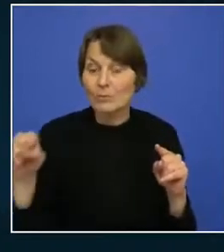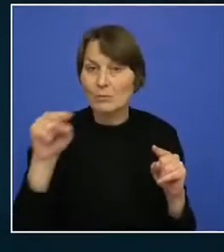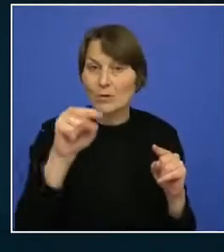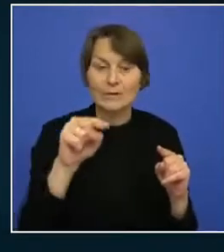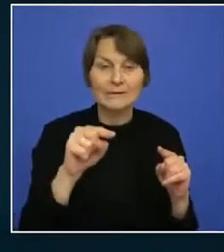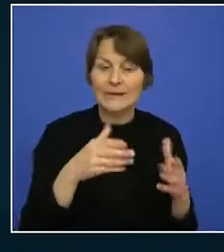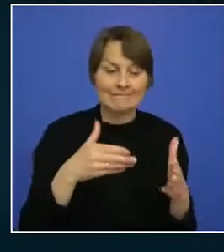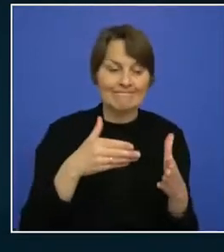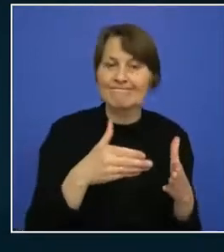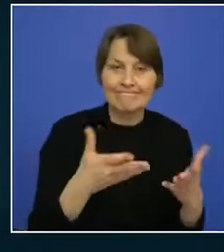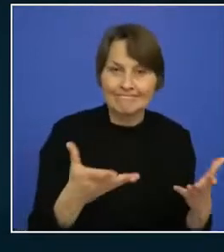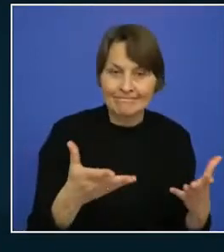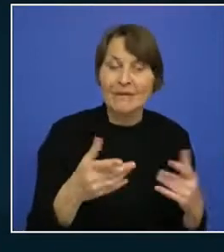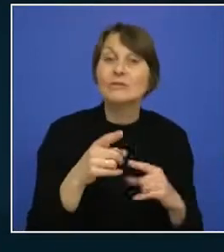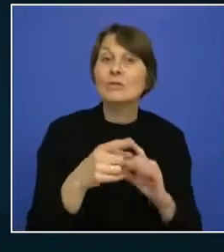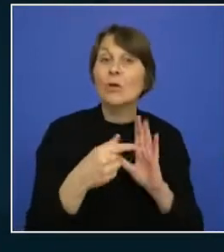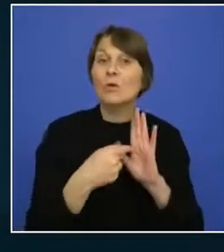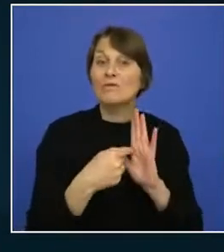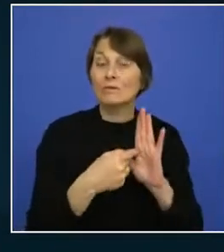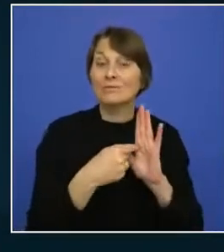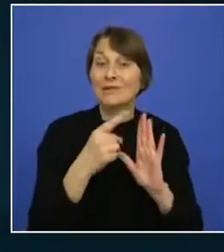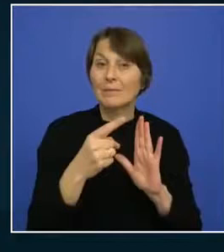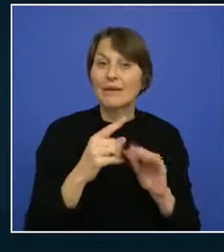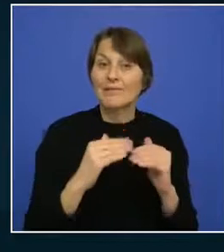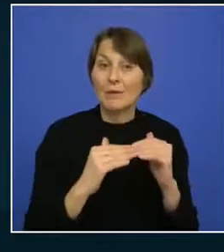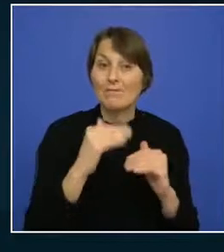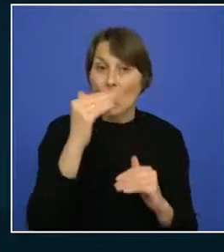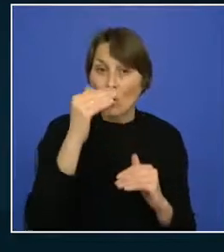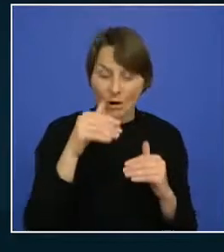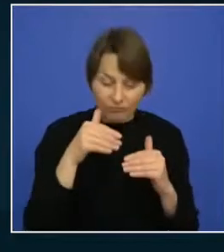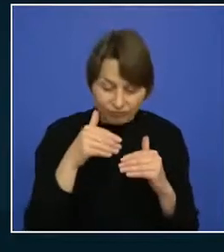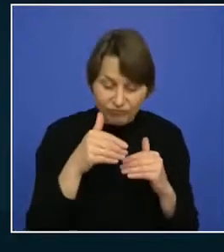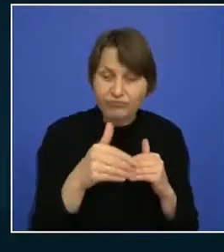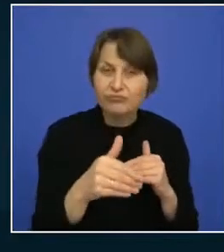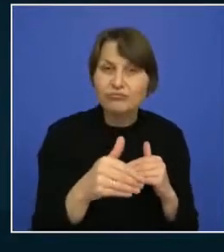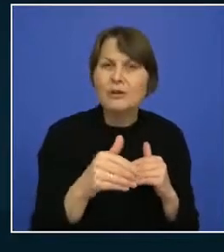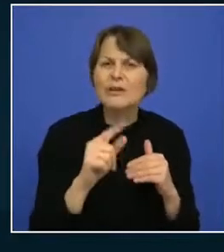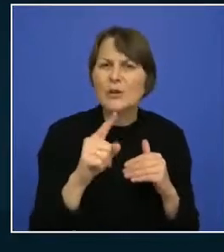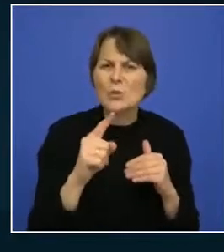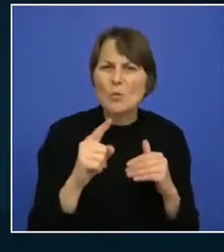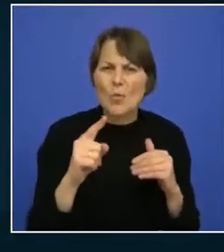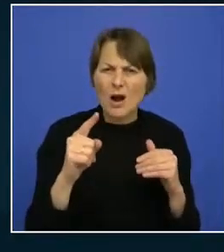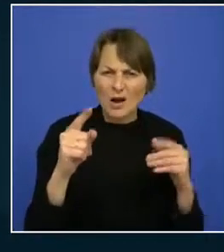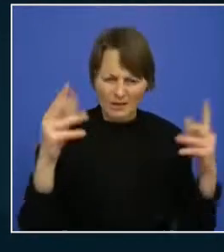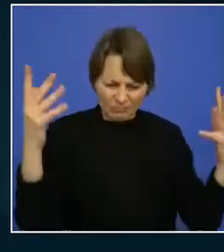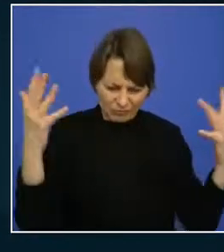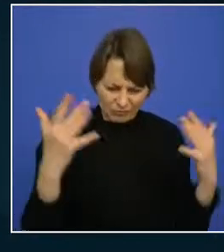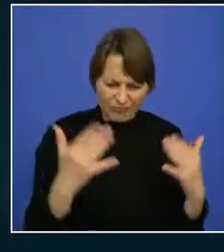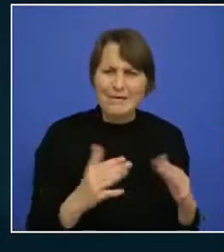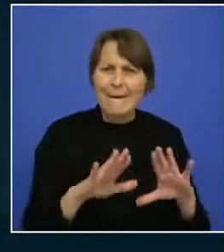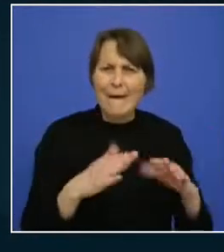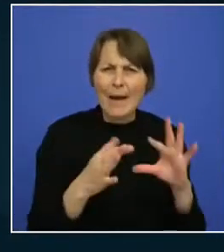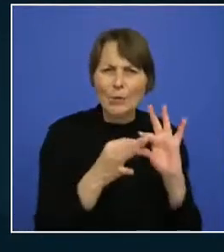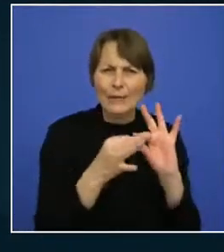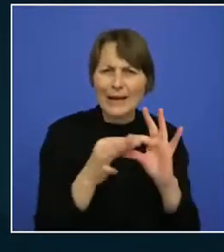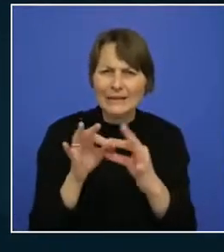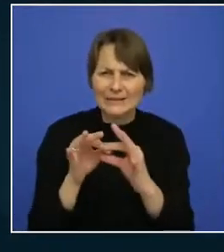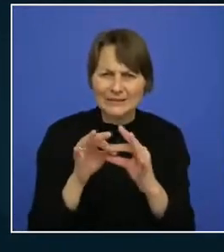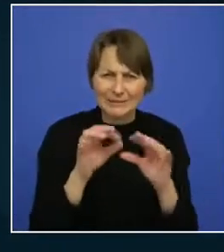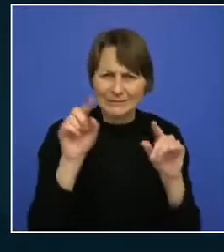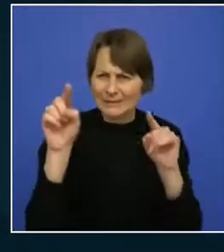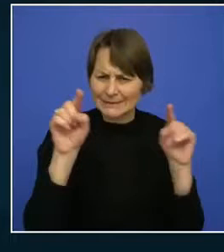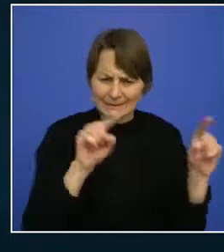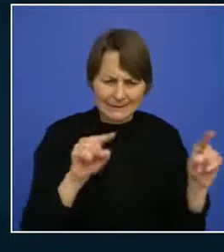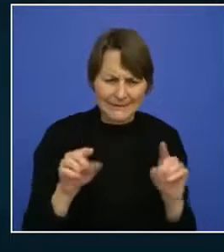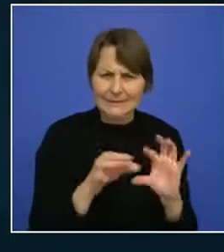getting into, advanced analytics, the ability to start querying relationships is really interesting, because with